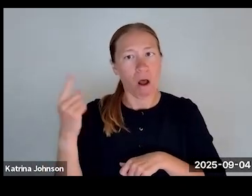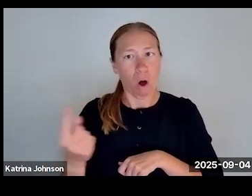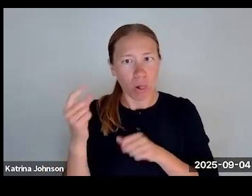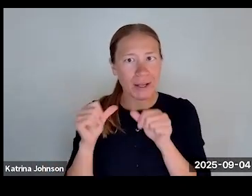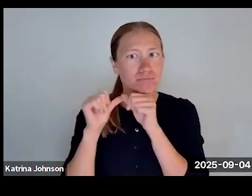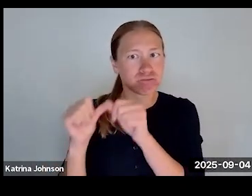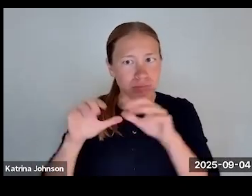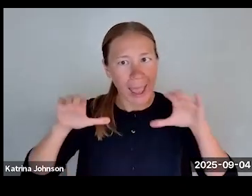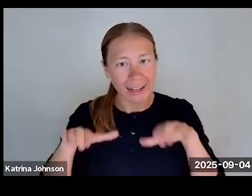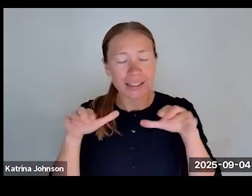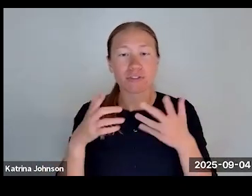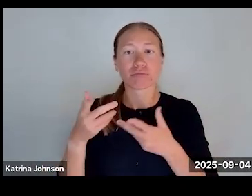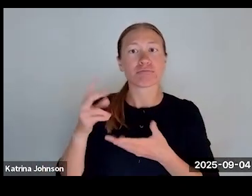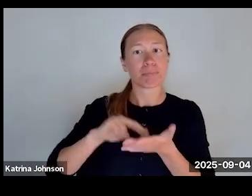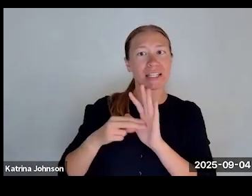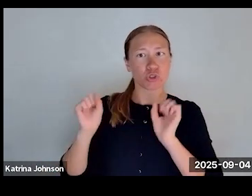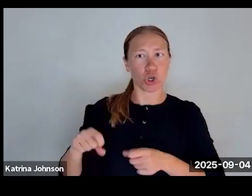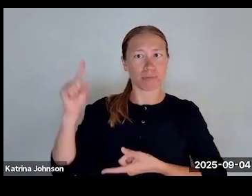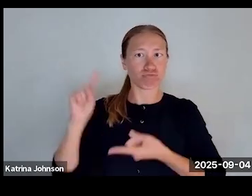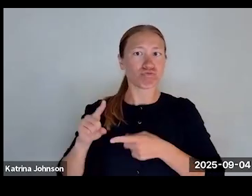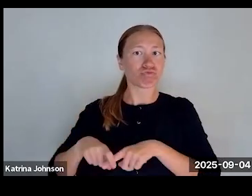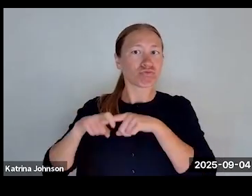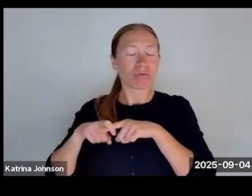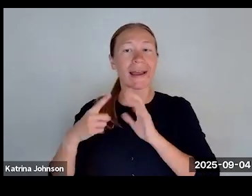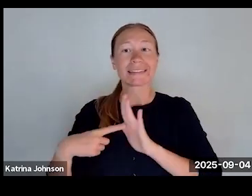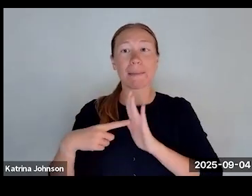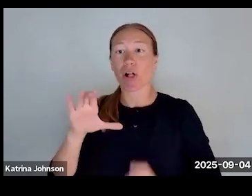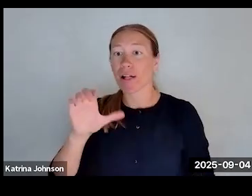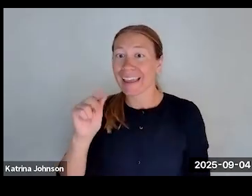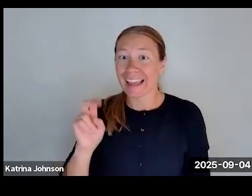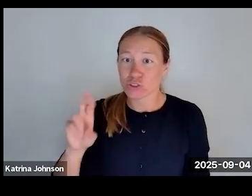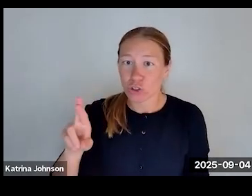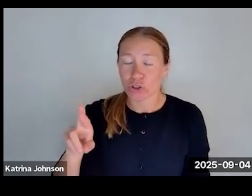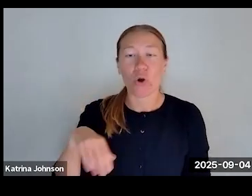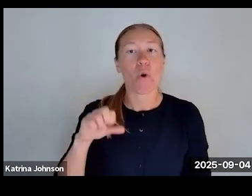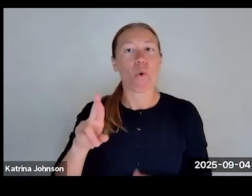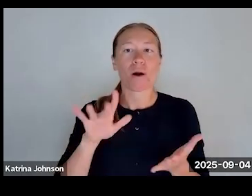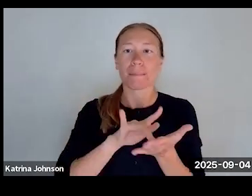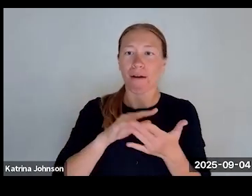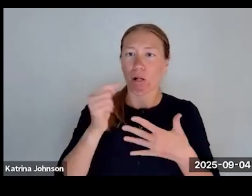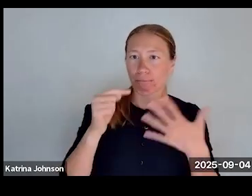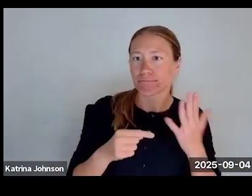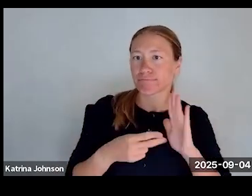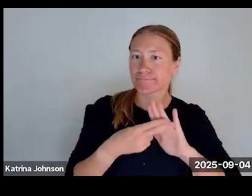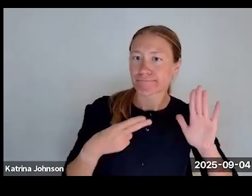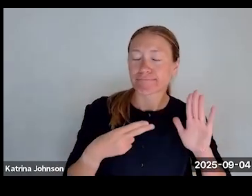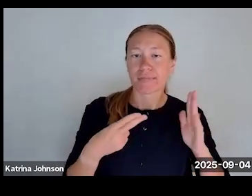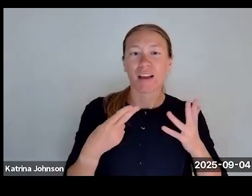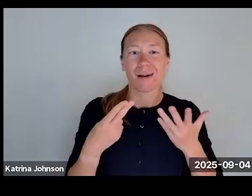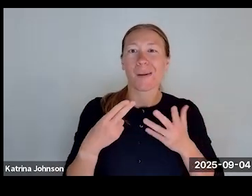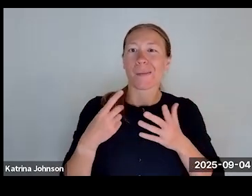the condition can be in remission, like cancer, or it can be a medical condition that lends itself to periods